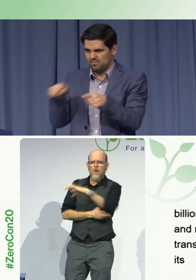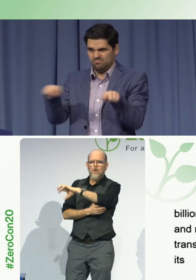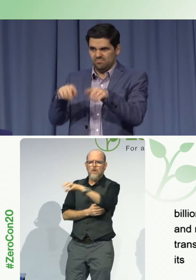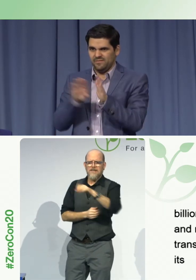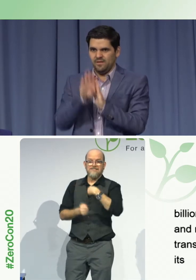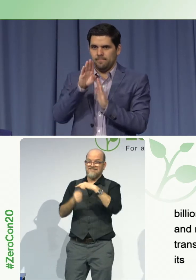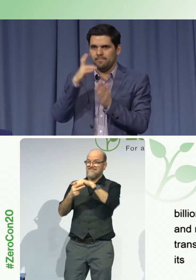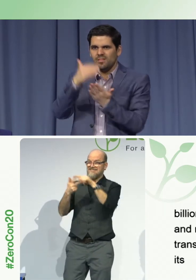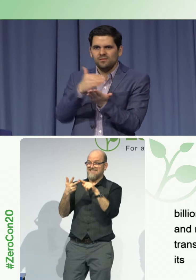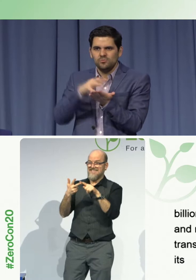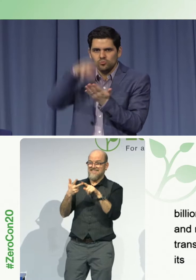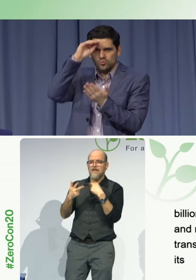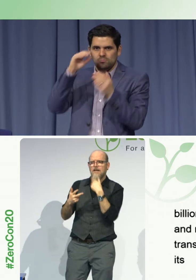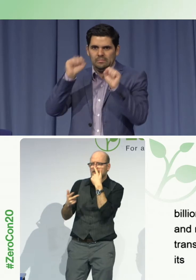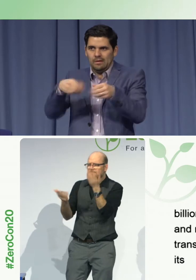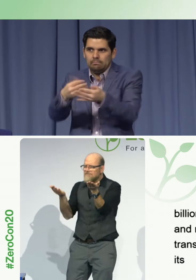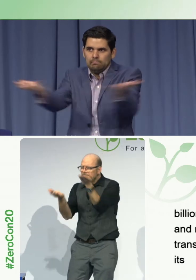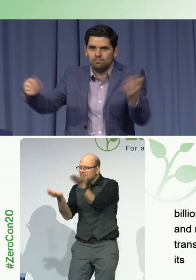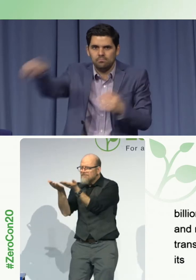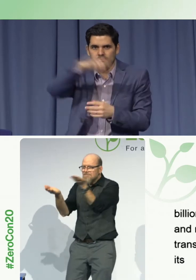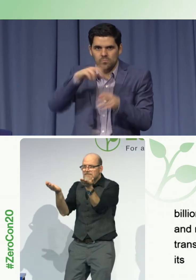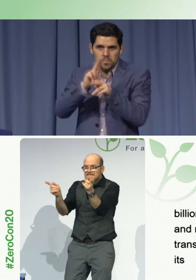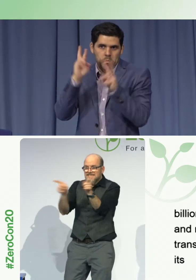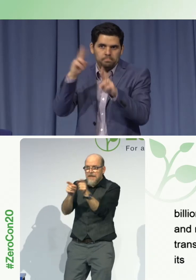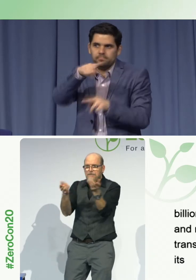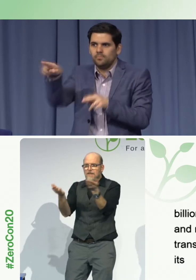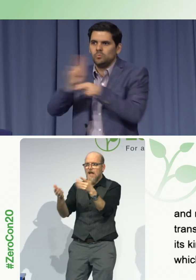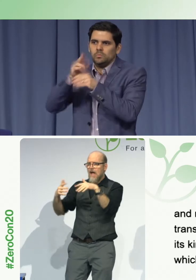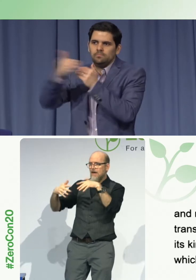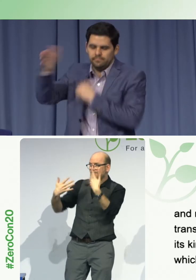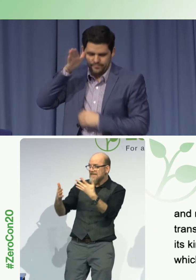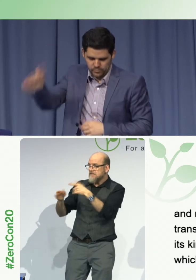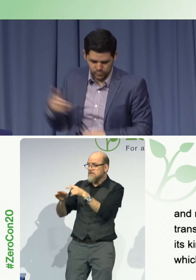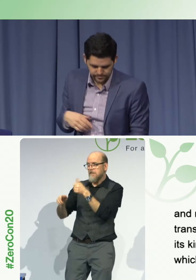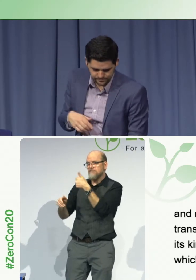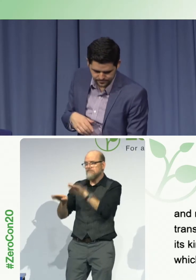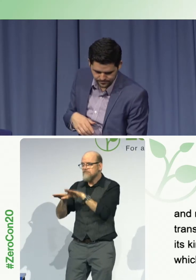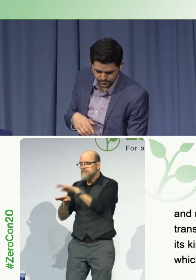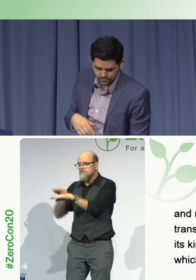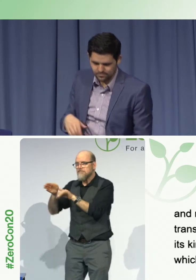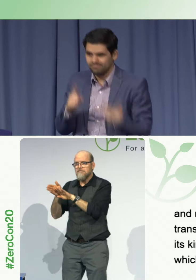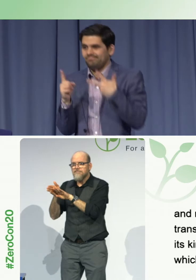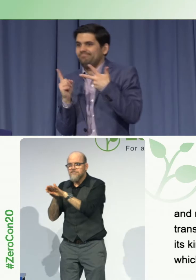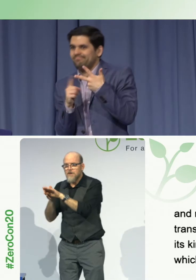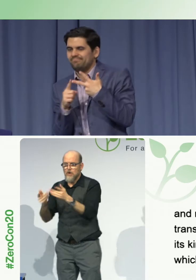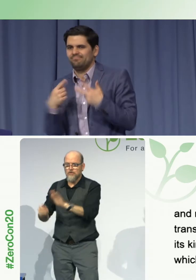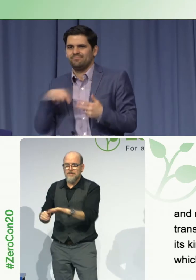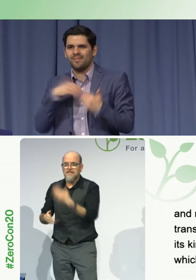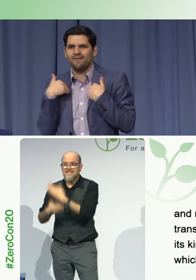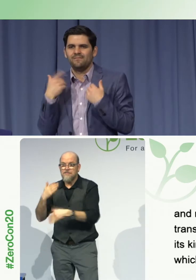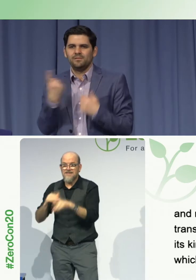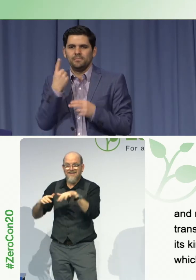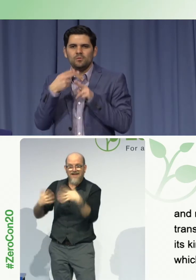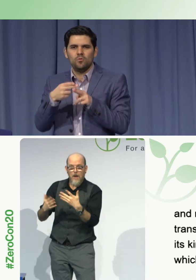in which they have made progress to better serve children with disabilities. And we do hope that those findings